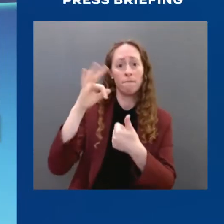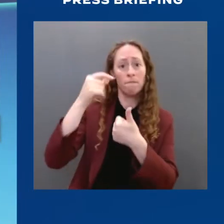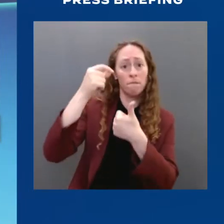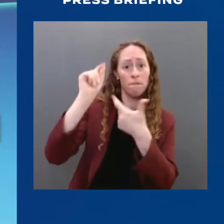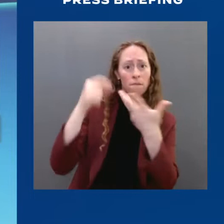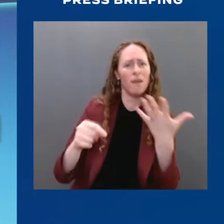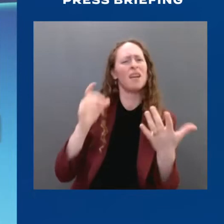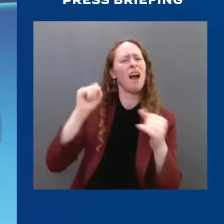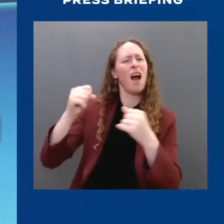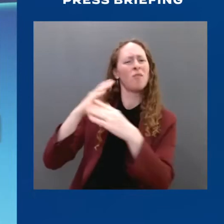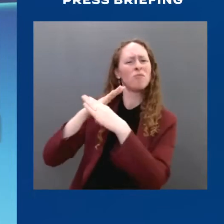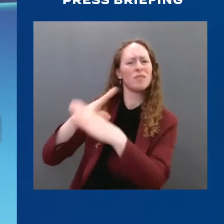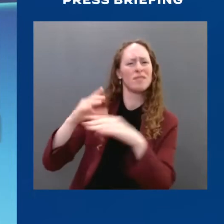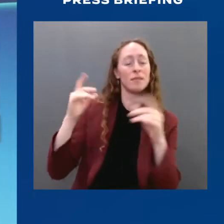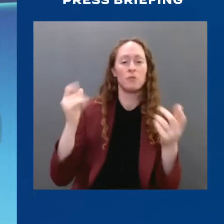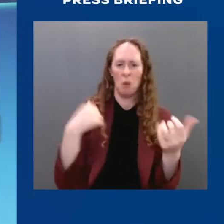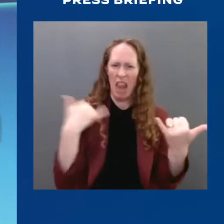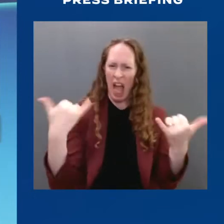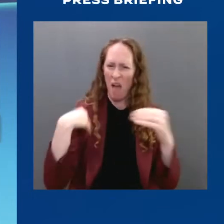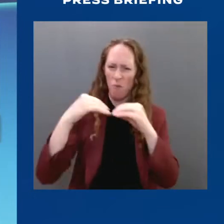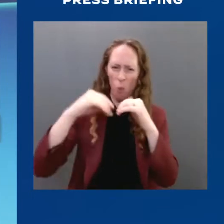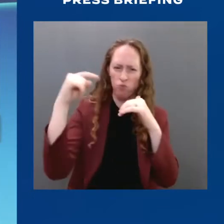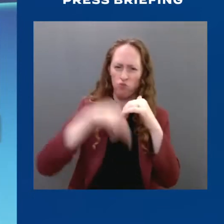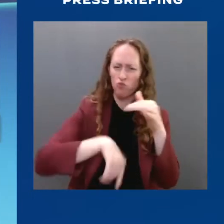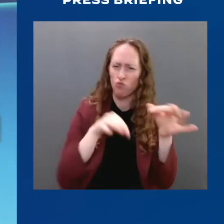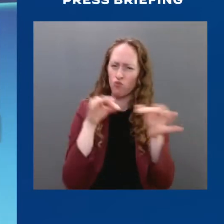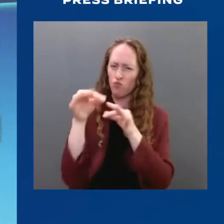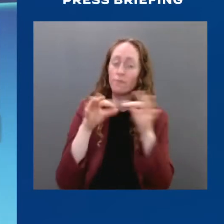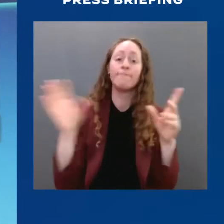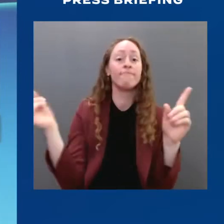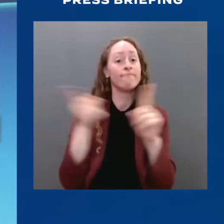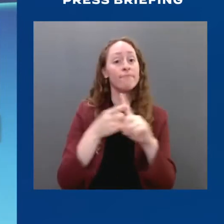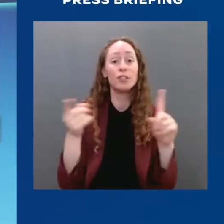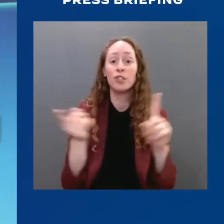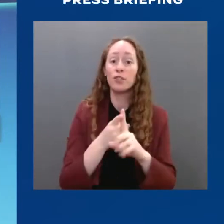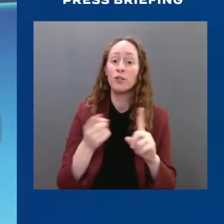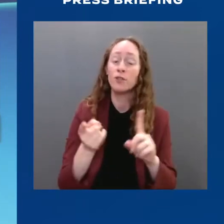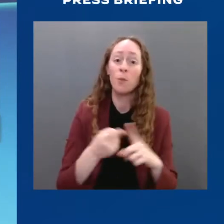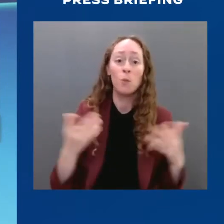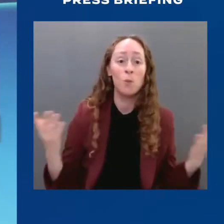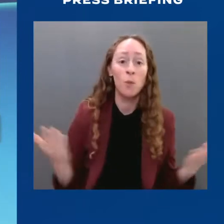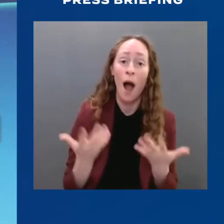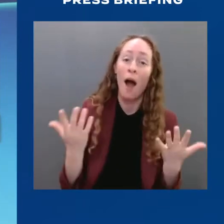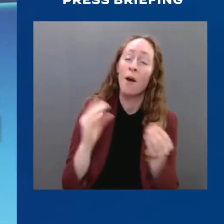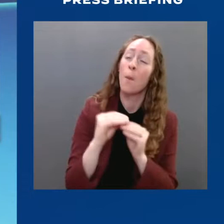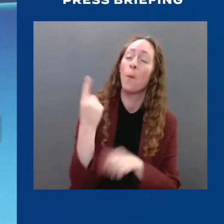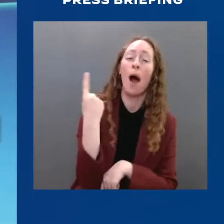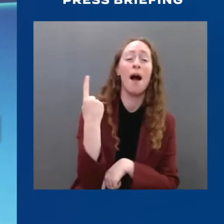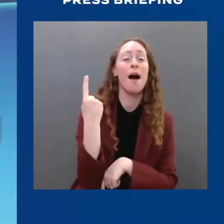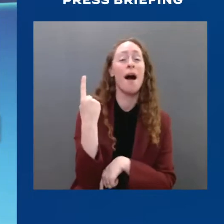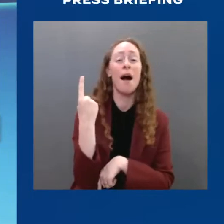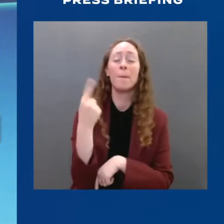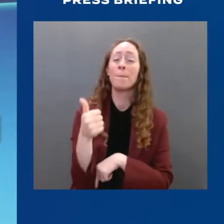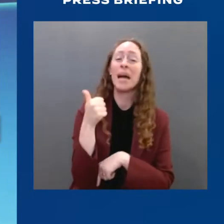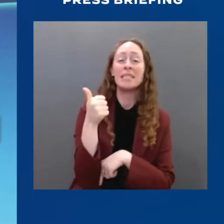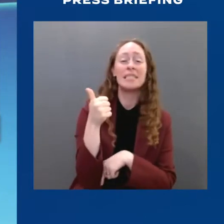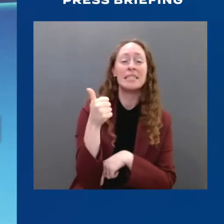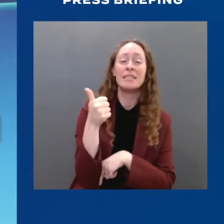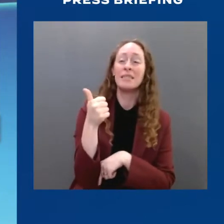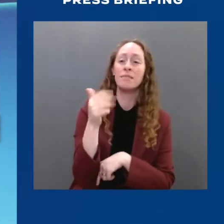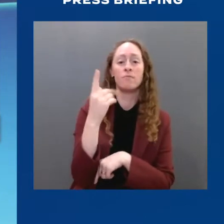First, vaccines remain our single most important tool to protect people against serious illness, hospitalizations, and